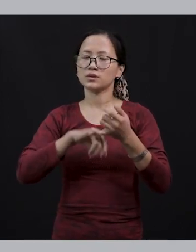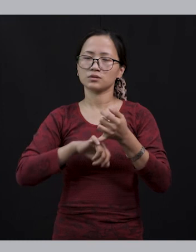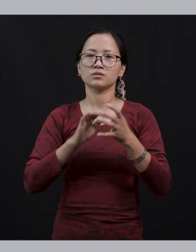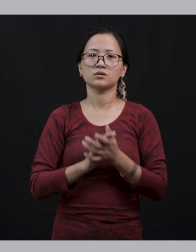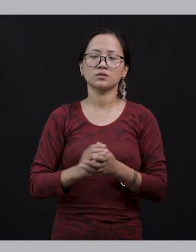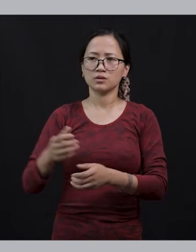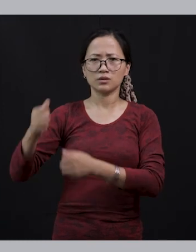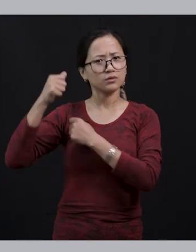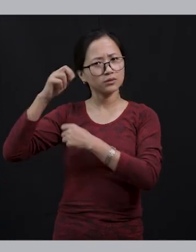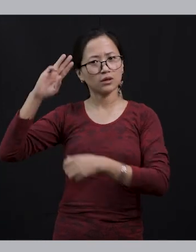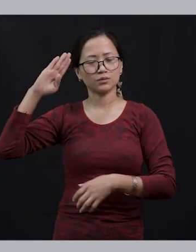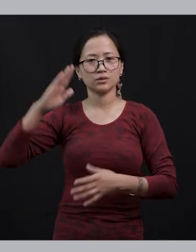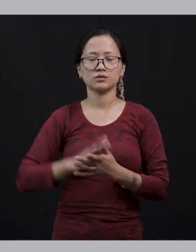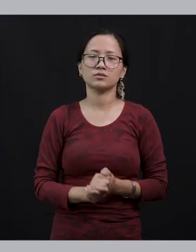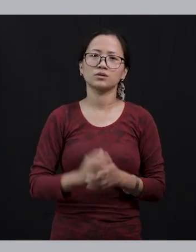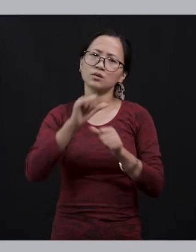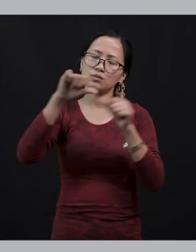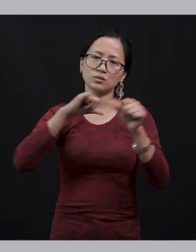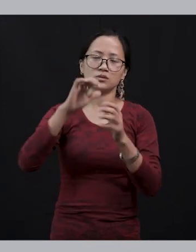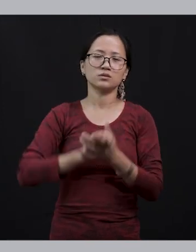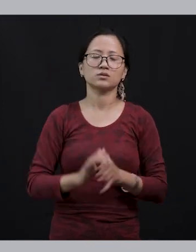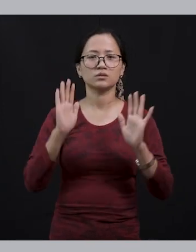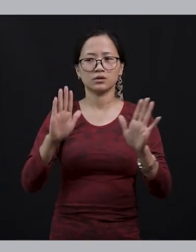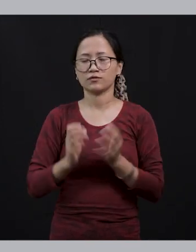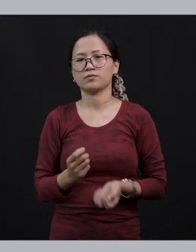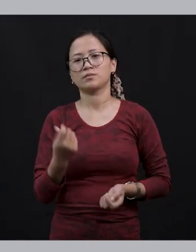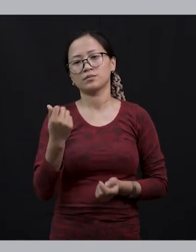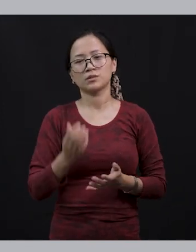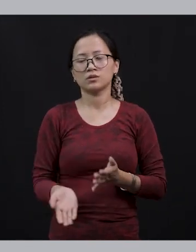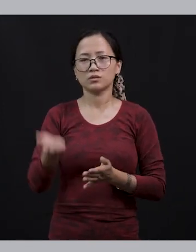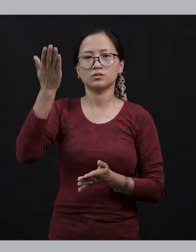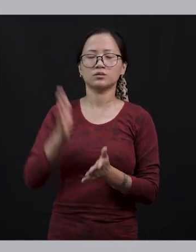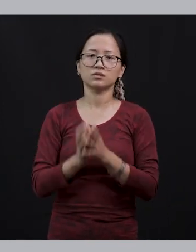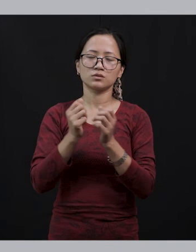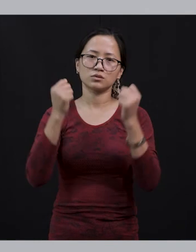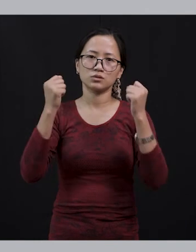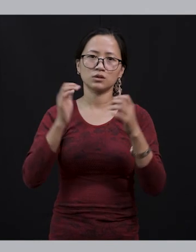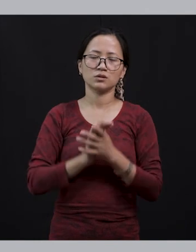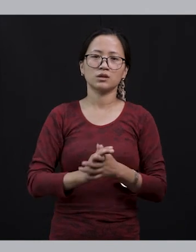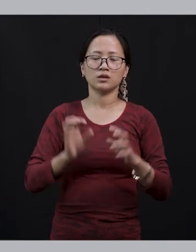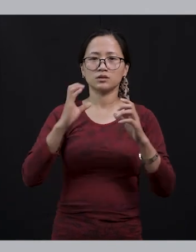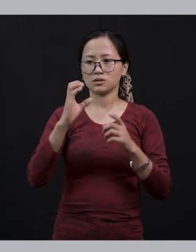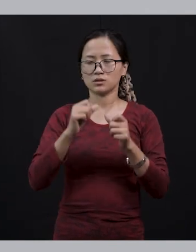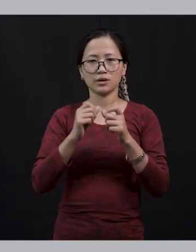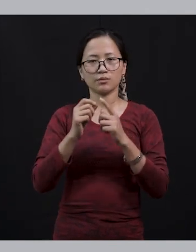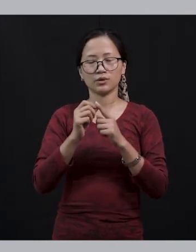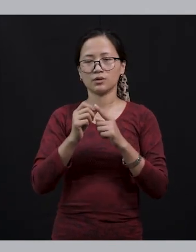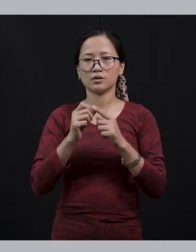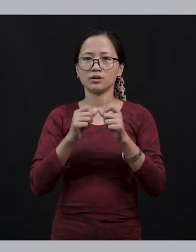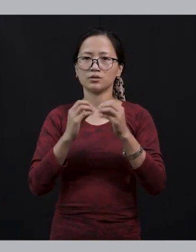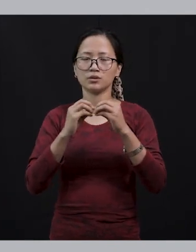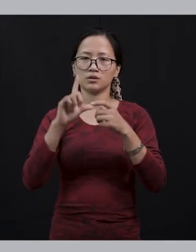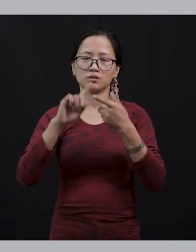he improved the revenue policy as I just told you so that he could have money to raise a strong and a capable army. He also had